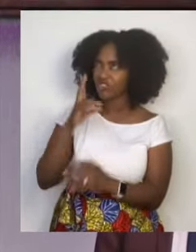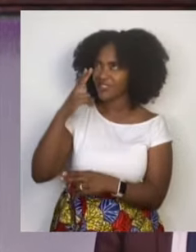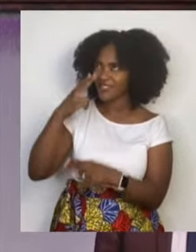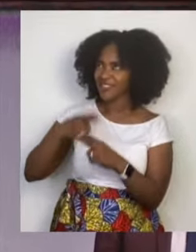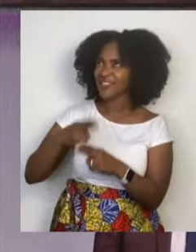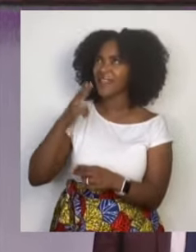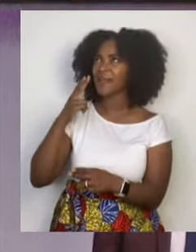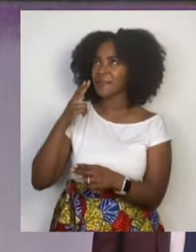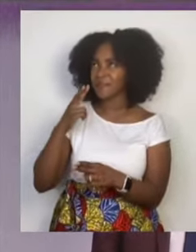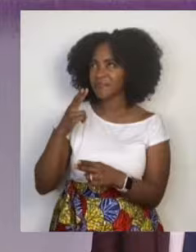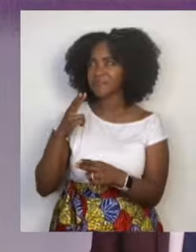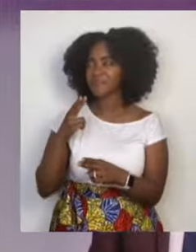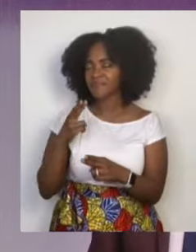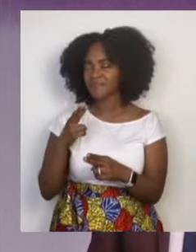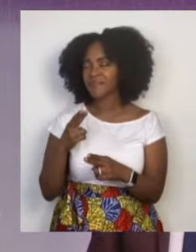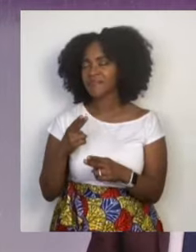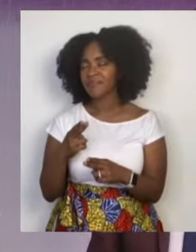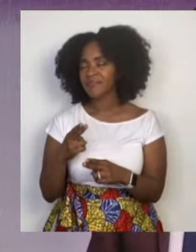name. In Jesus'